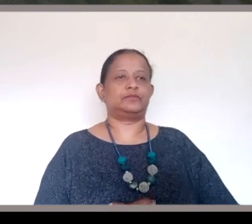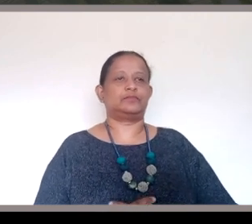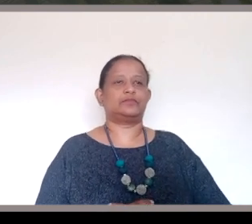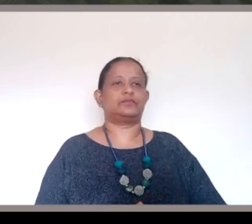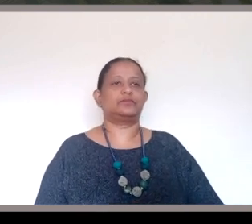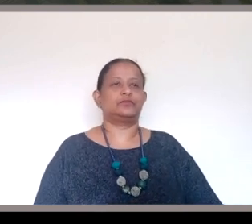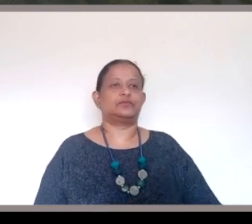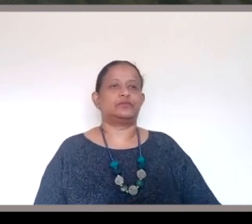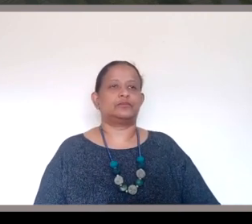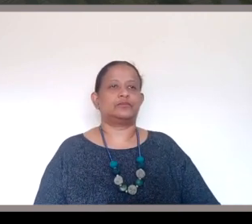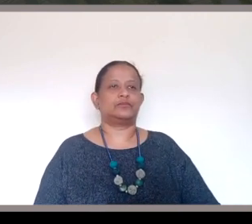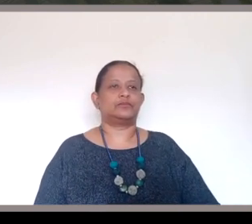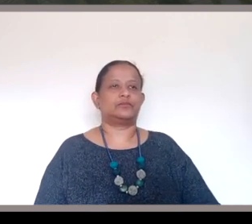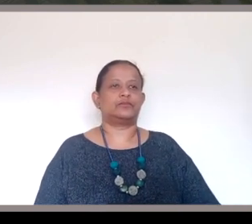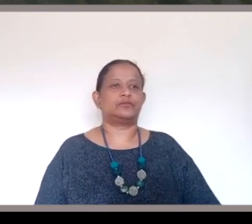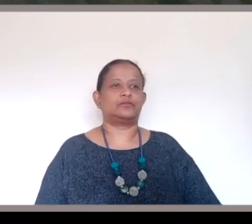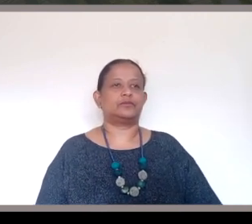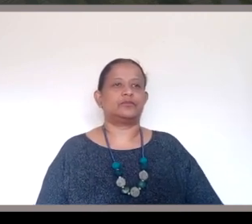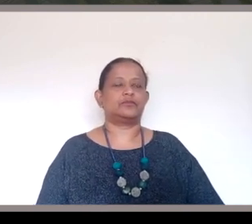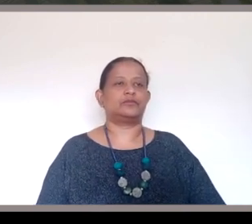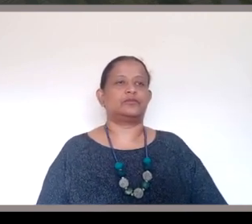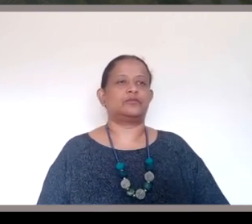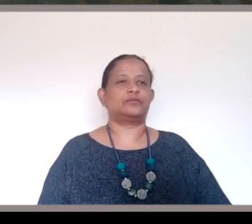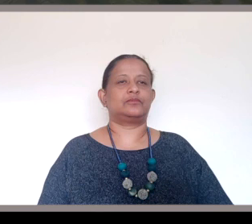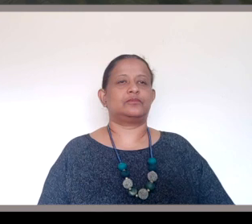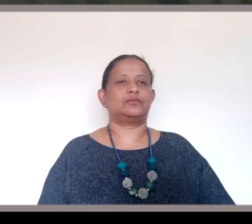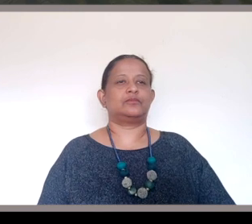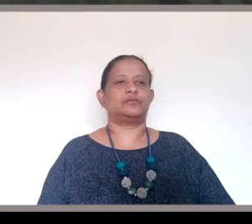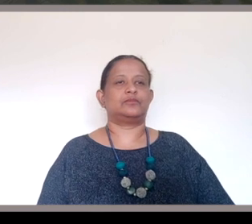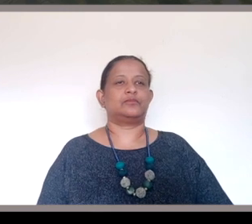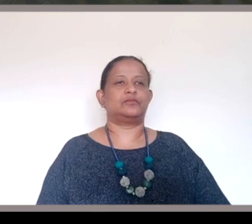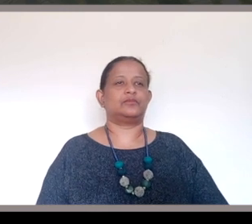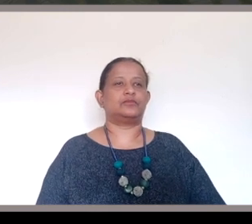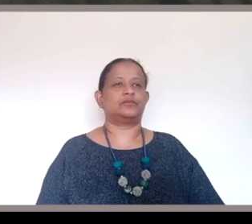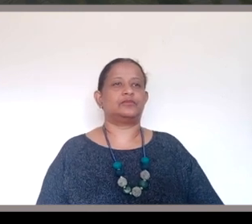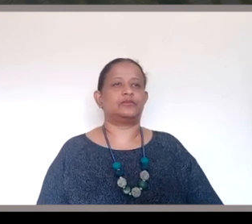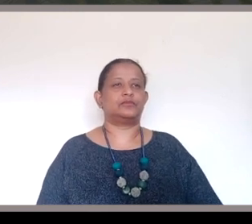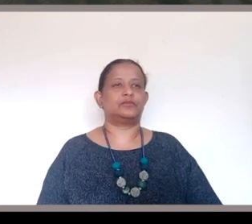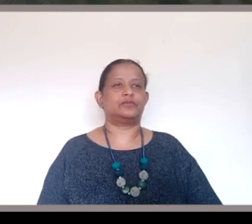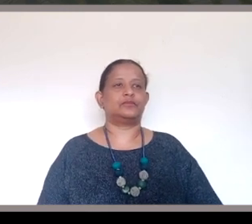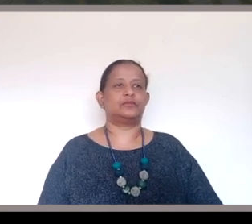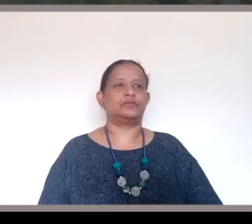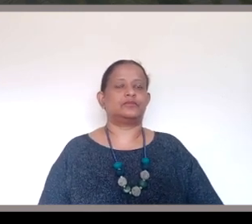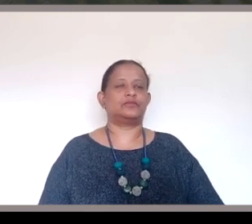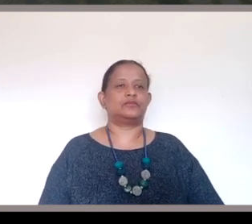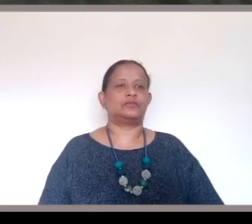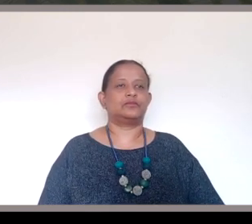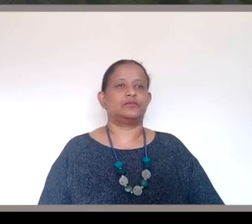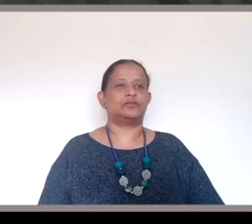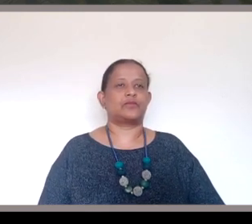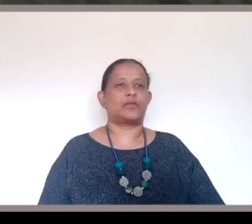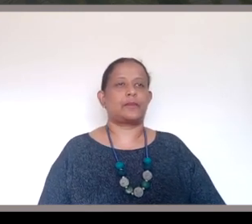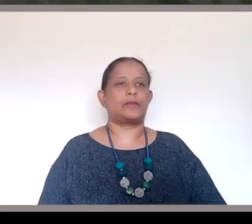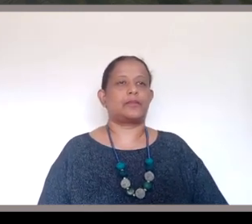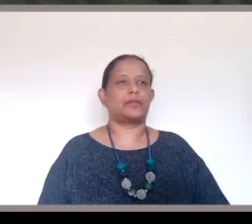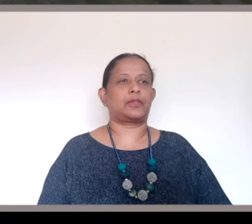Hebrews 4:15 says this, "For we do not have a high priest who is unable to empathize with our weaknesses,